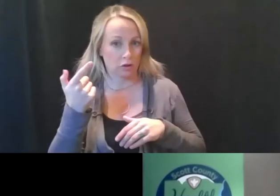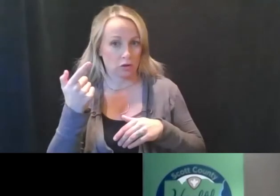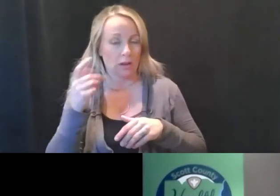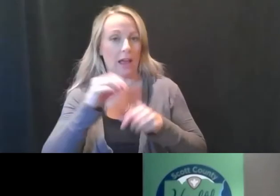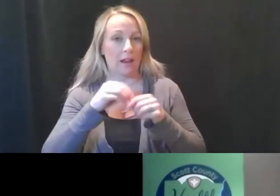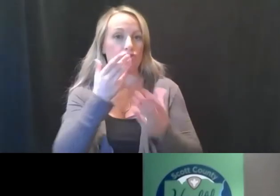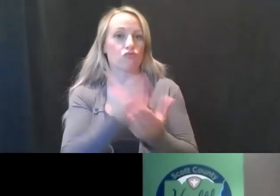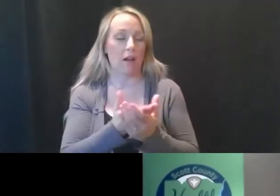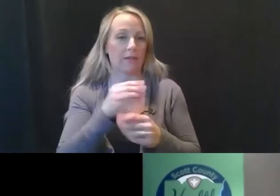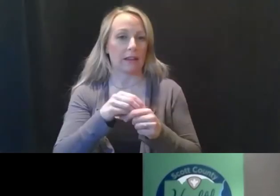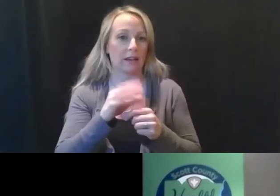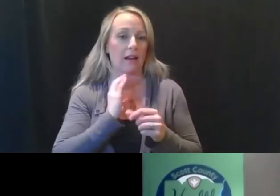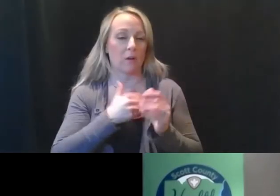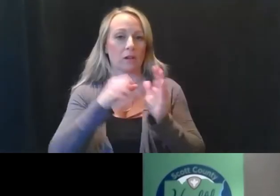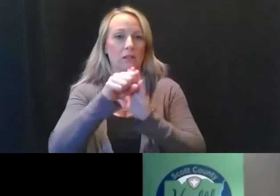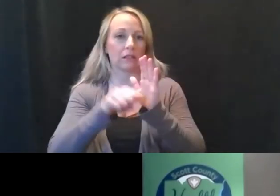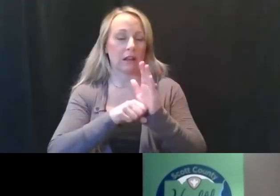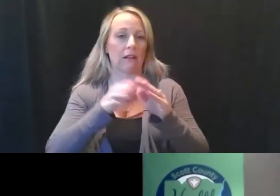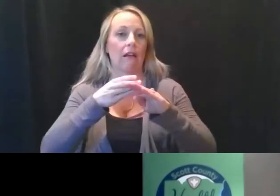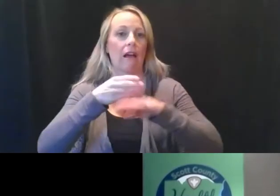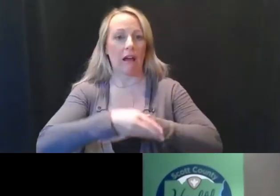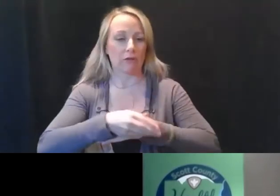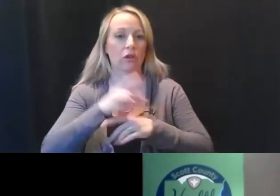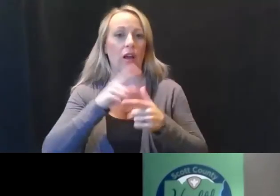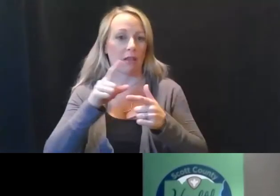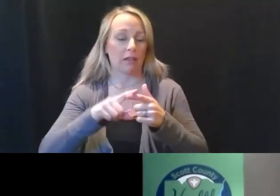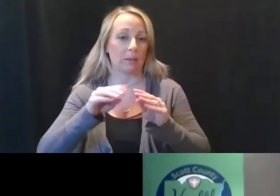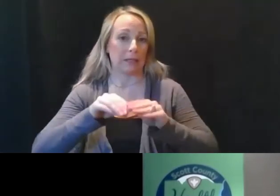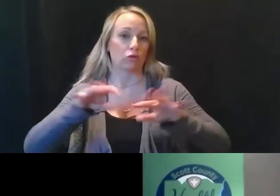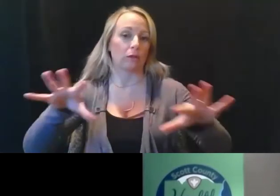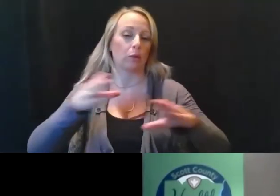shortly thereafter and then be distributed to locals.